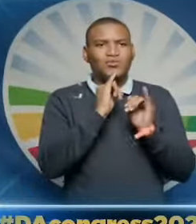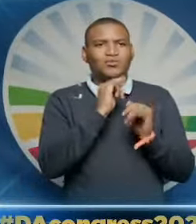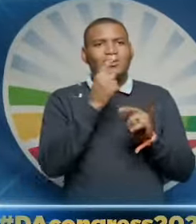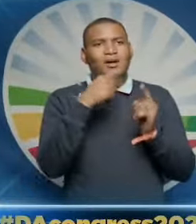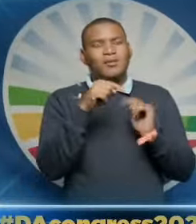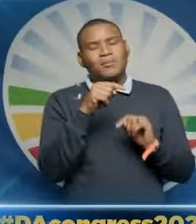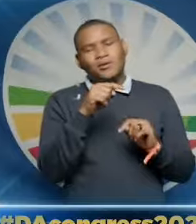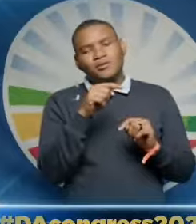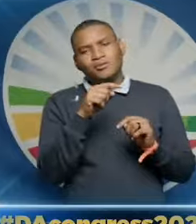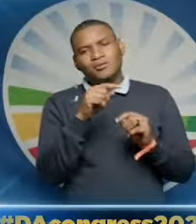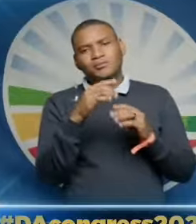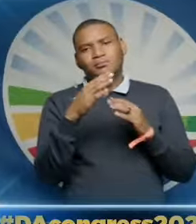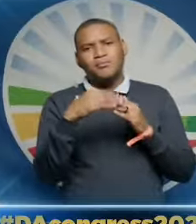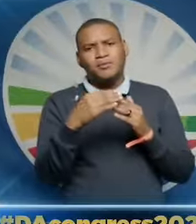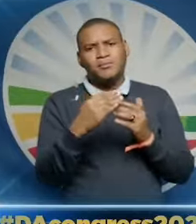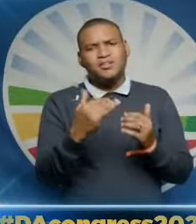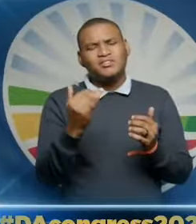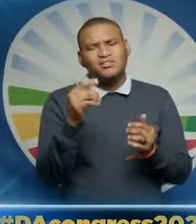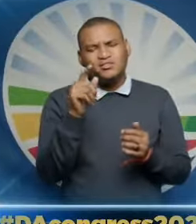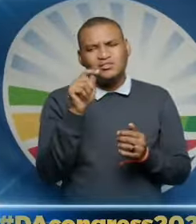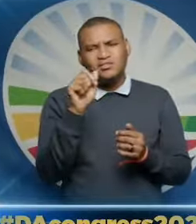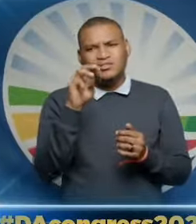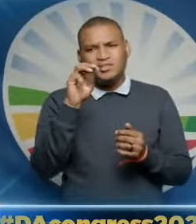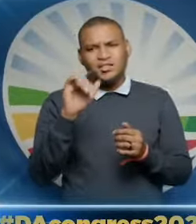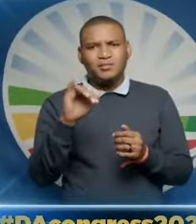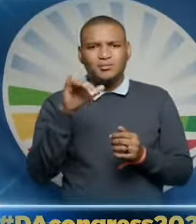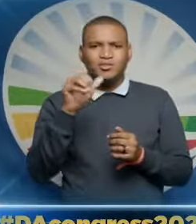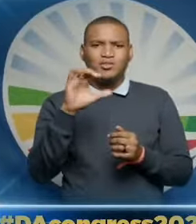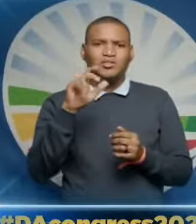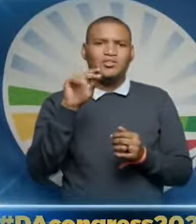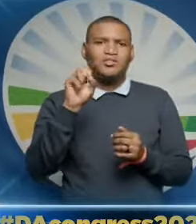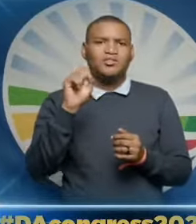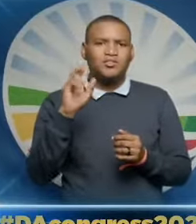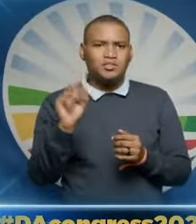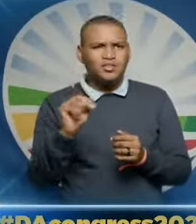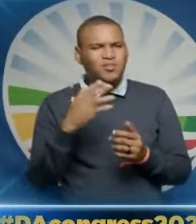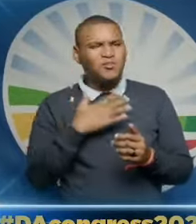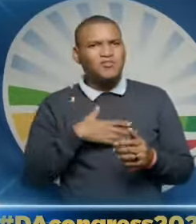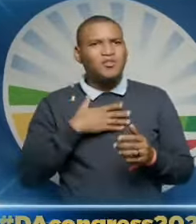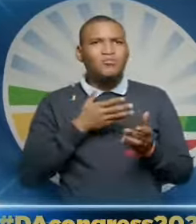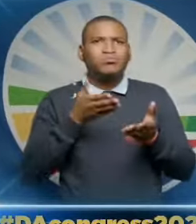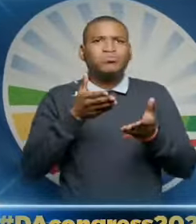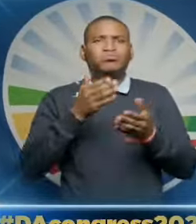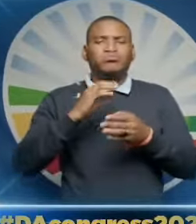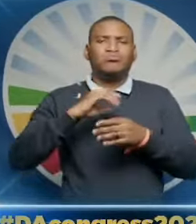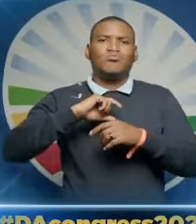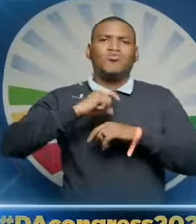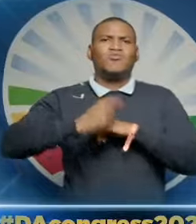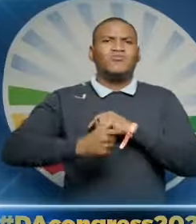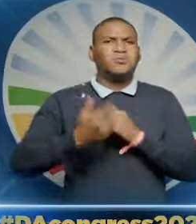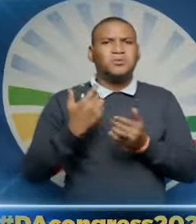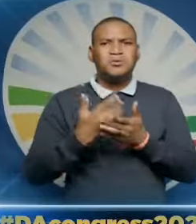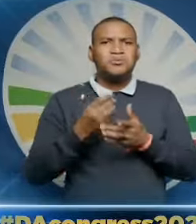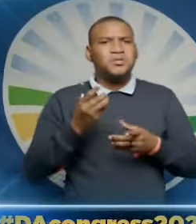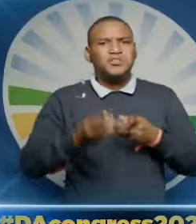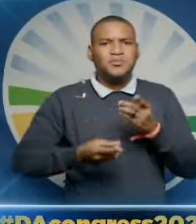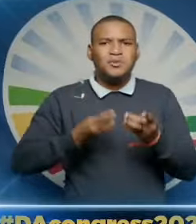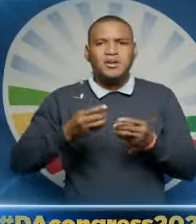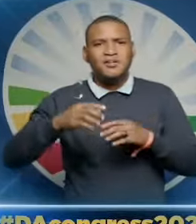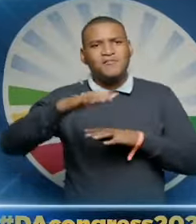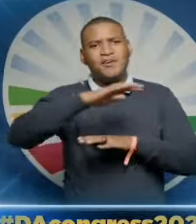Western Cape, Tammy Jackson. Tammy, how does it feel to be at Congress so far? Can you describe the environment, the